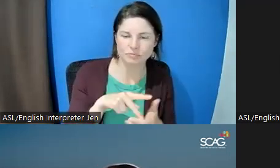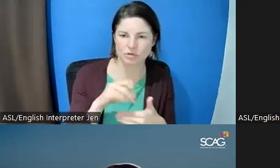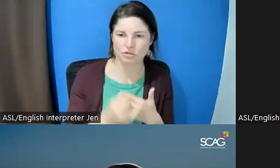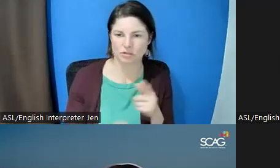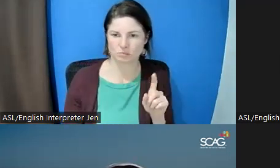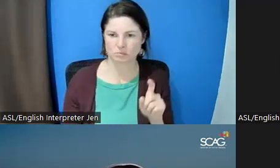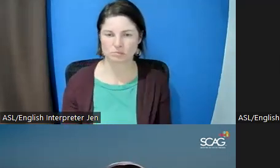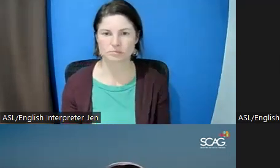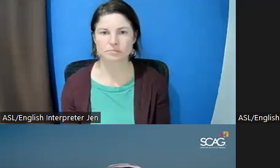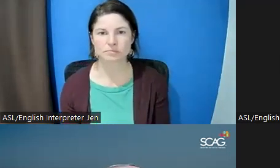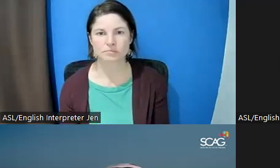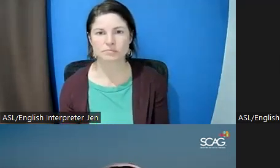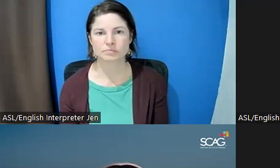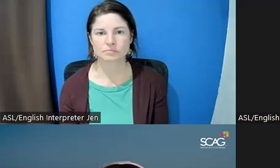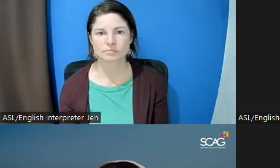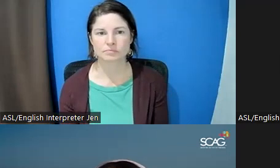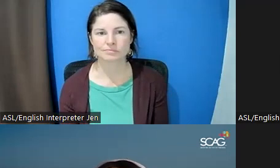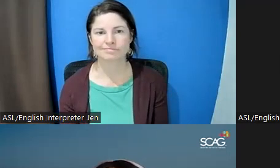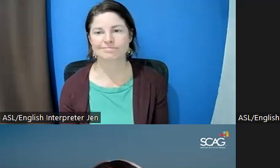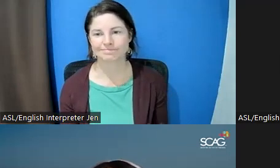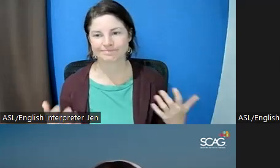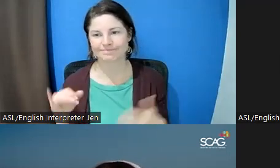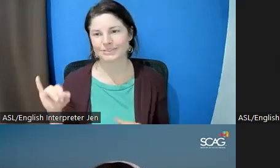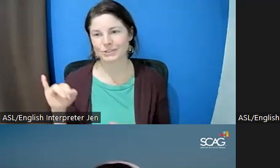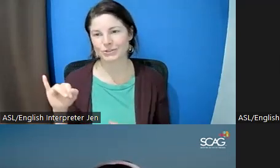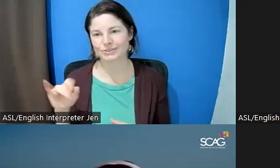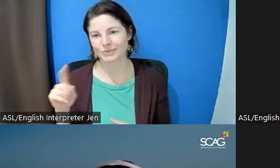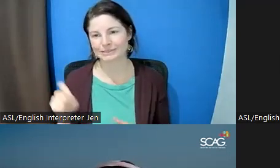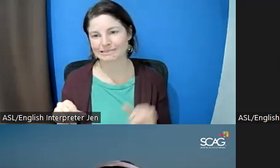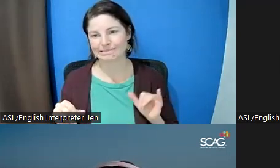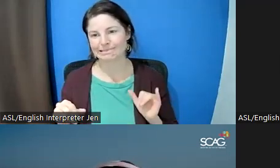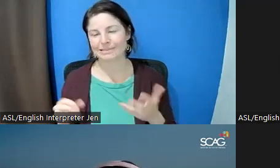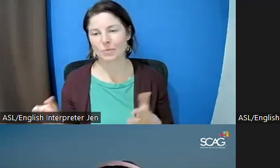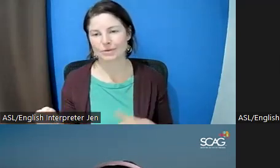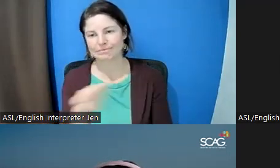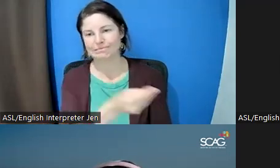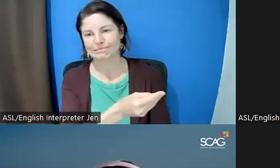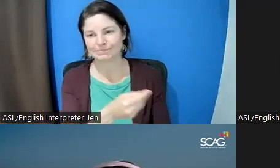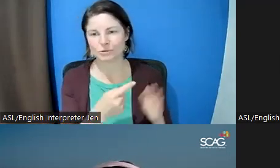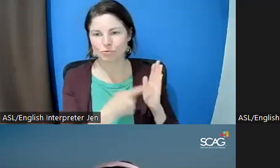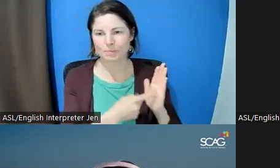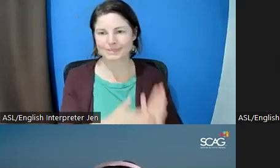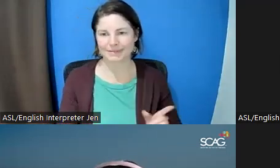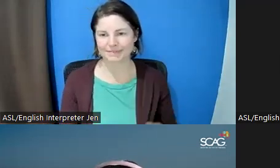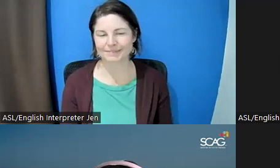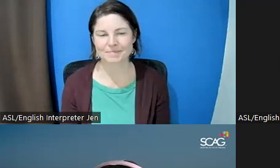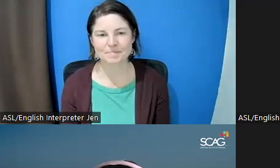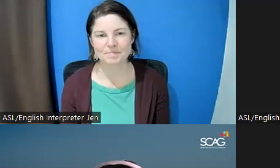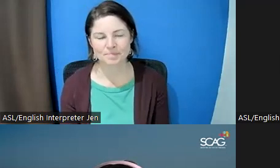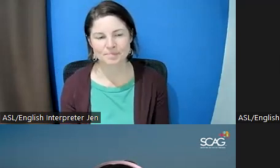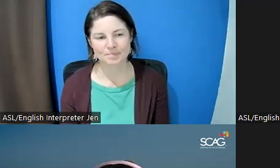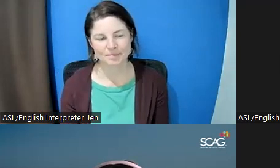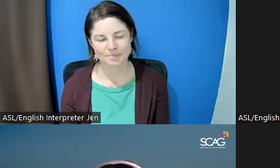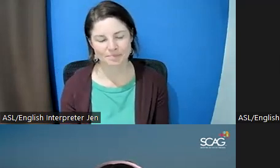Okay, another insurance question that I'm sure I will need to forward to my insurance rep. But I think the answer to that one is